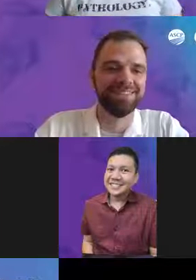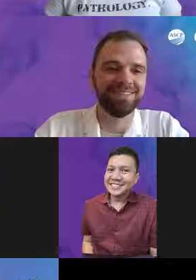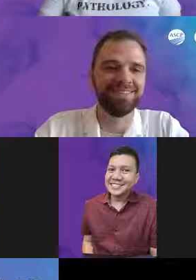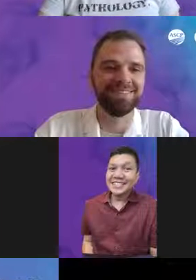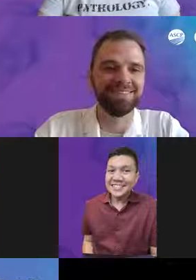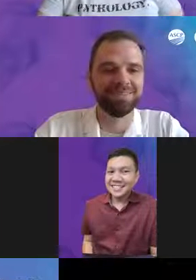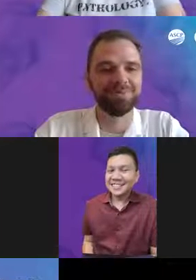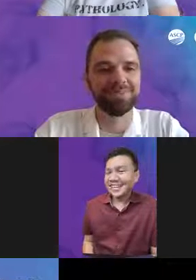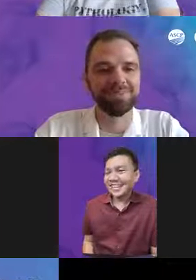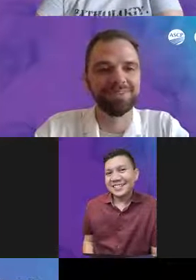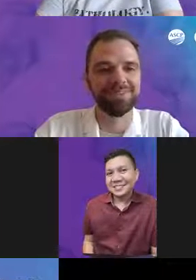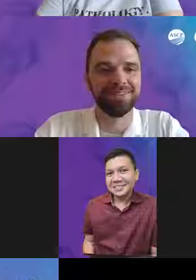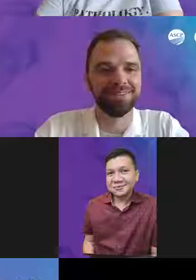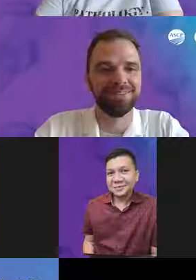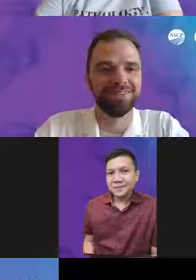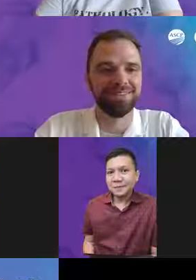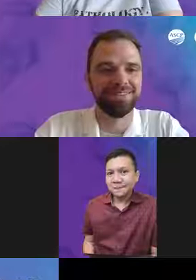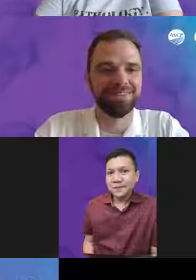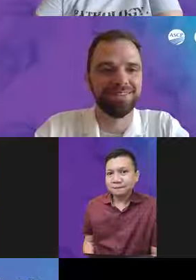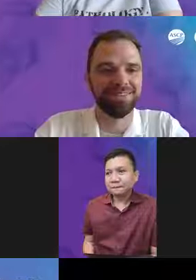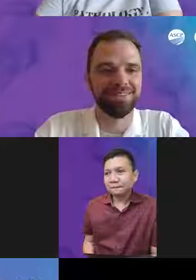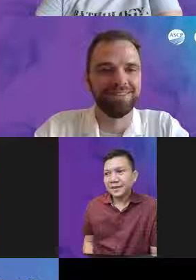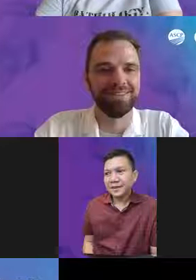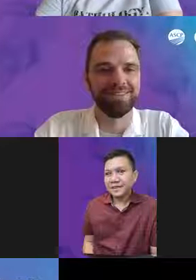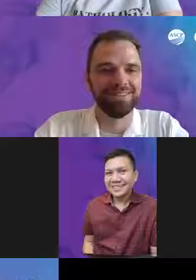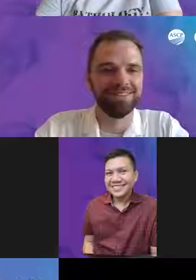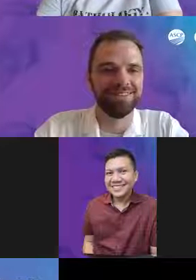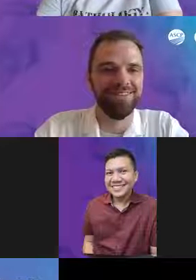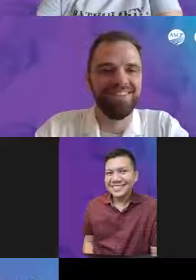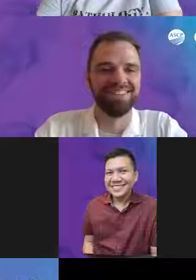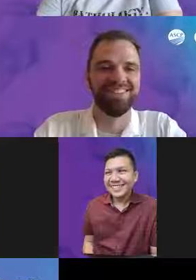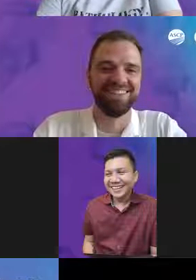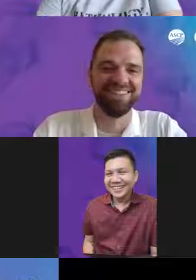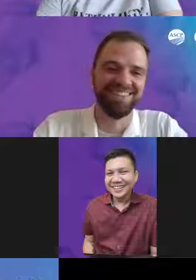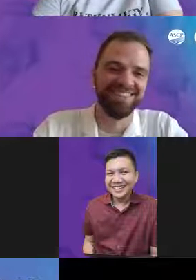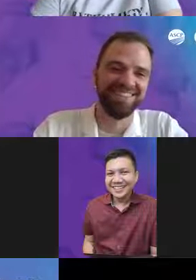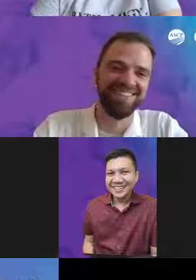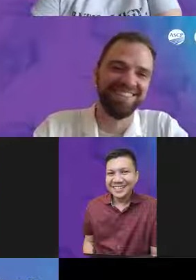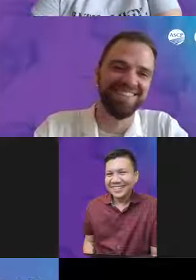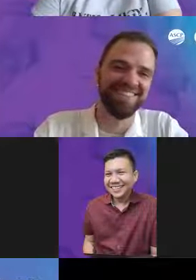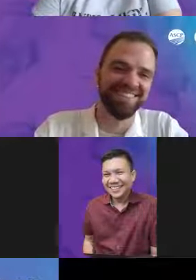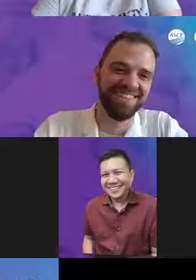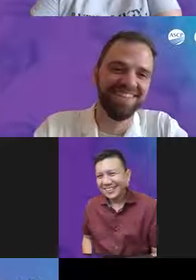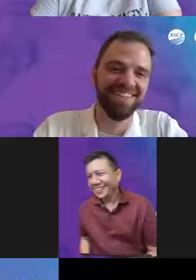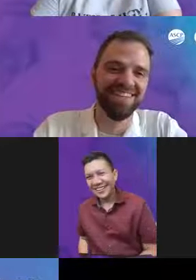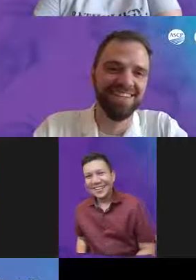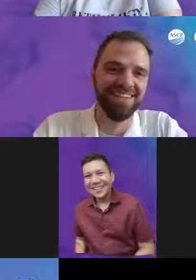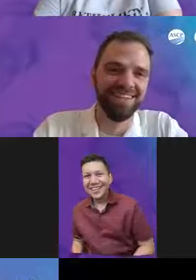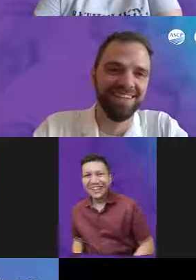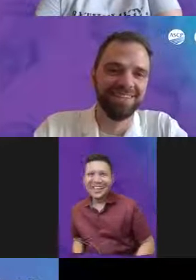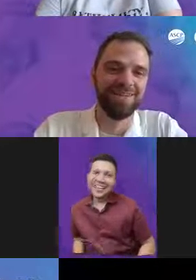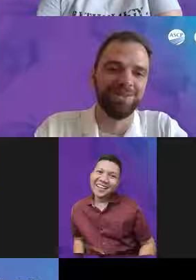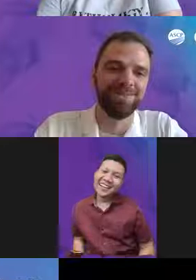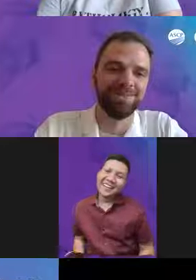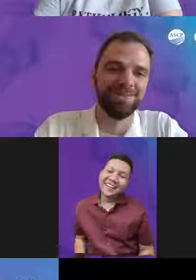question, you know, pyropoikilocytosis. Mm-hmm. They're like, whoa. And so it's really neat. It's really neat to hear you talk about